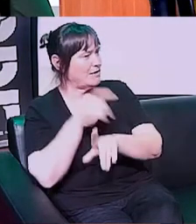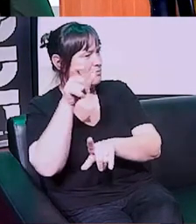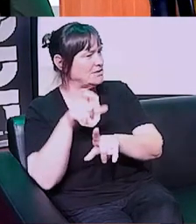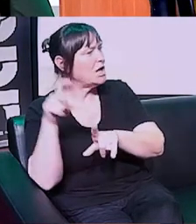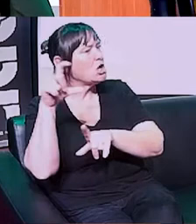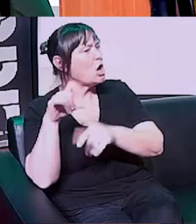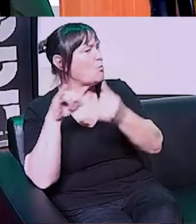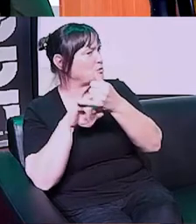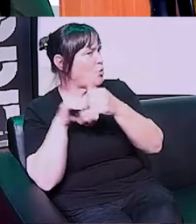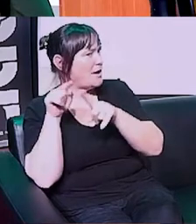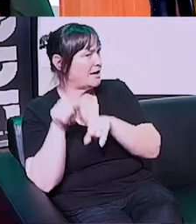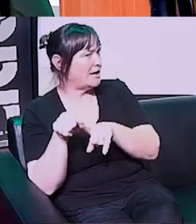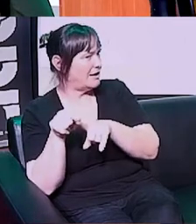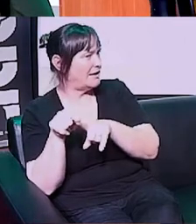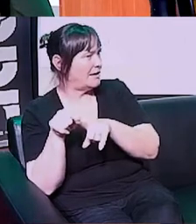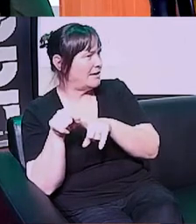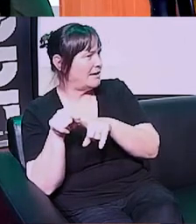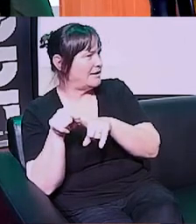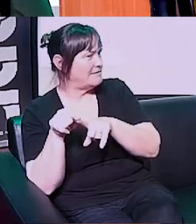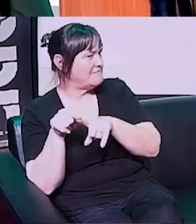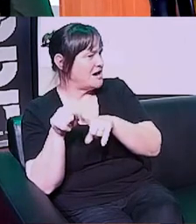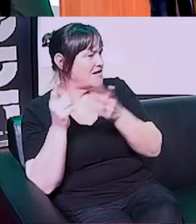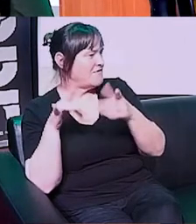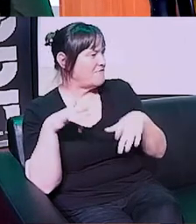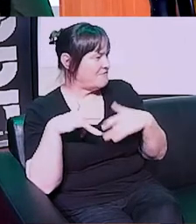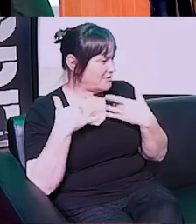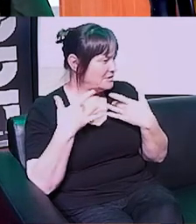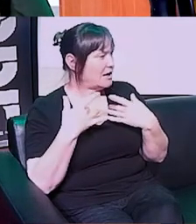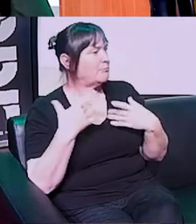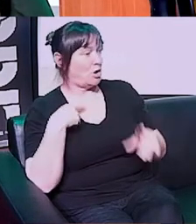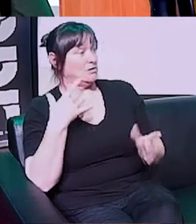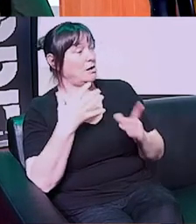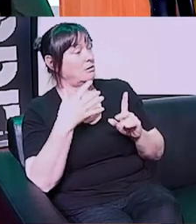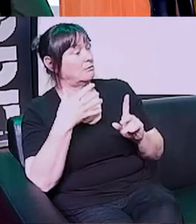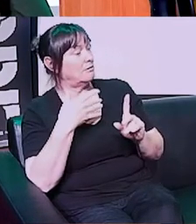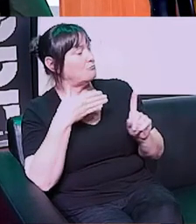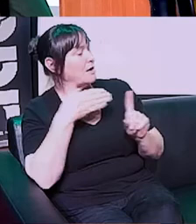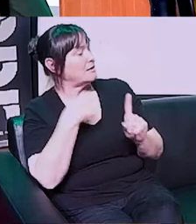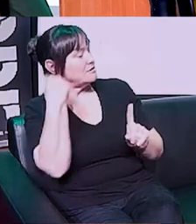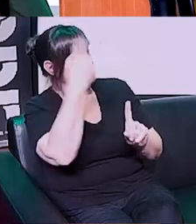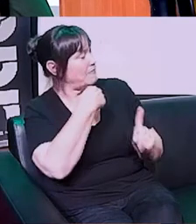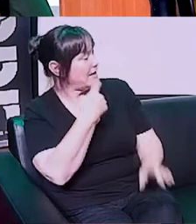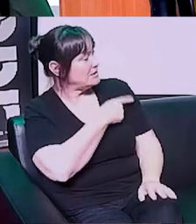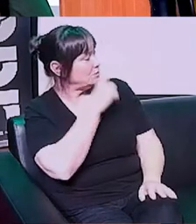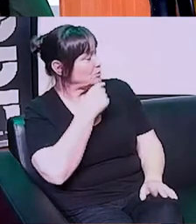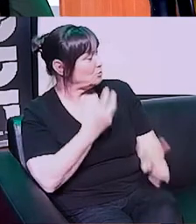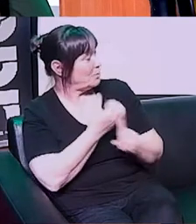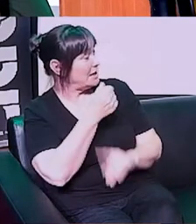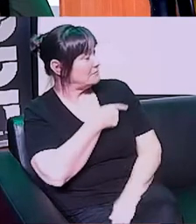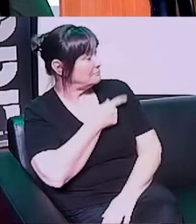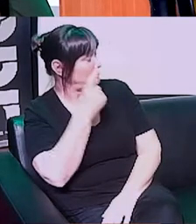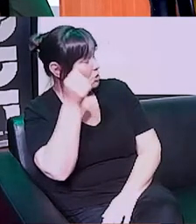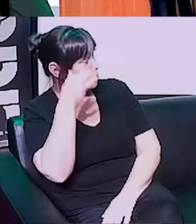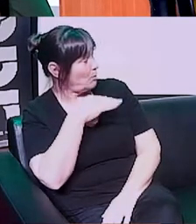perception the doors have been flung open a bit. There's a chance for... You're a well-known face. You stand a chance. Am I? Thank you.